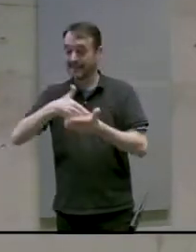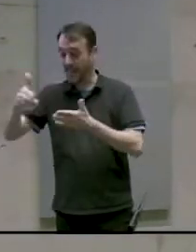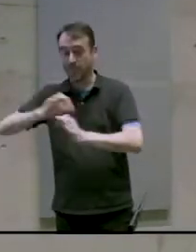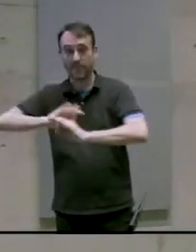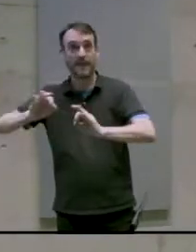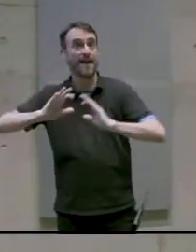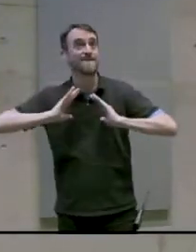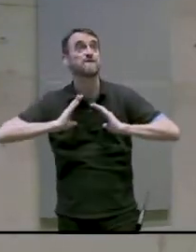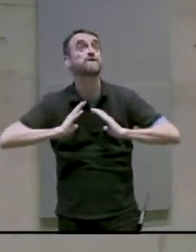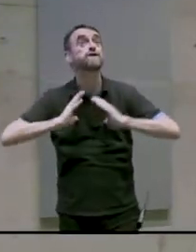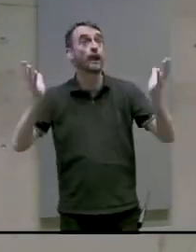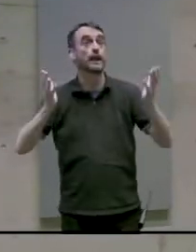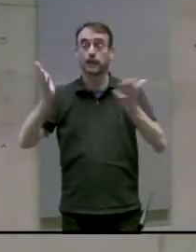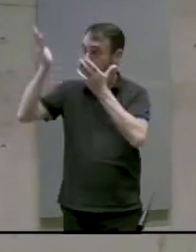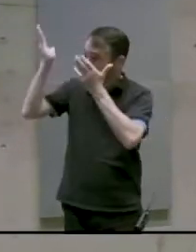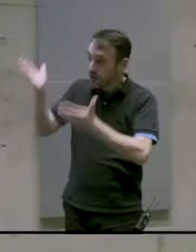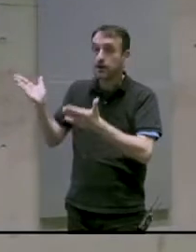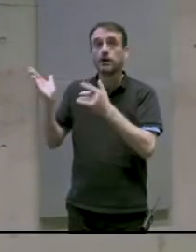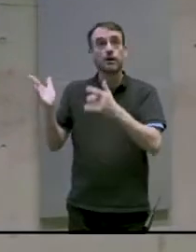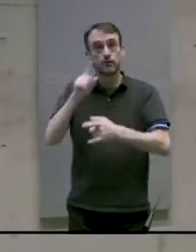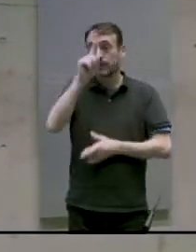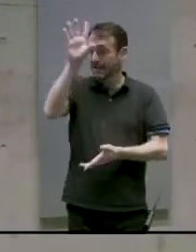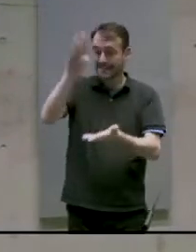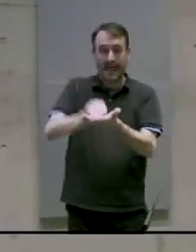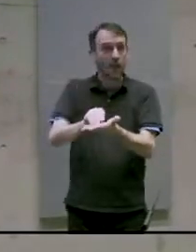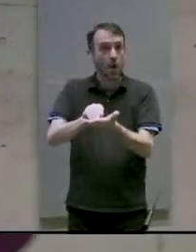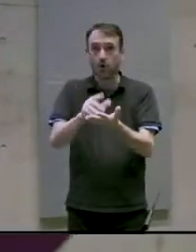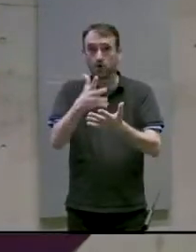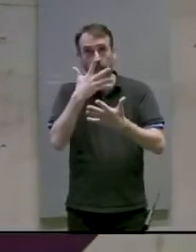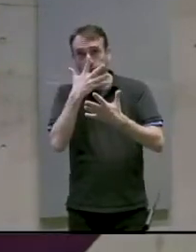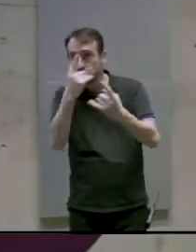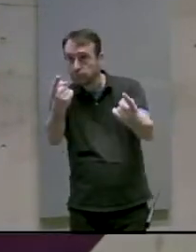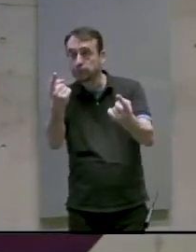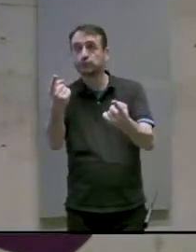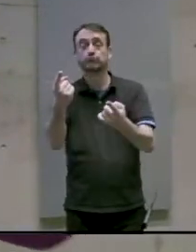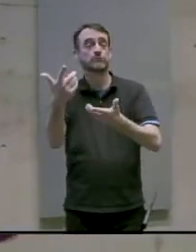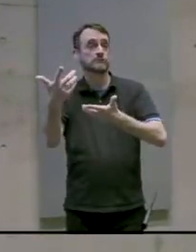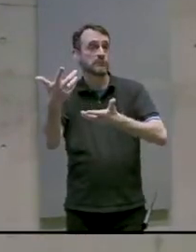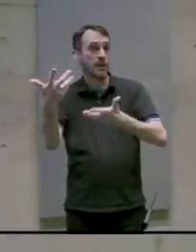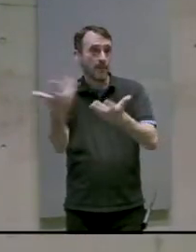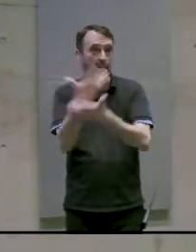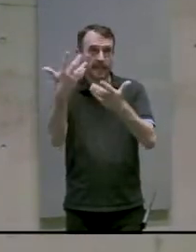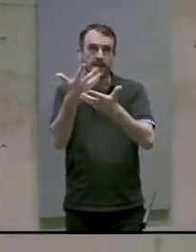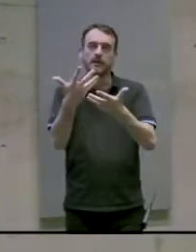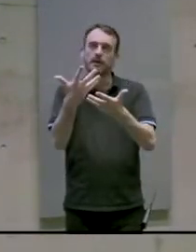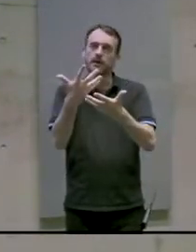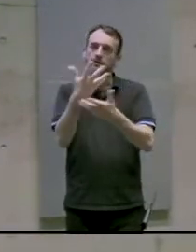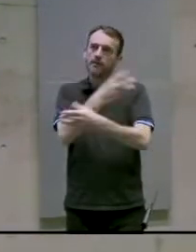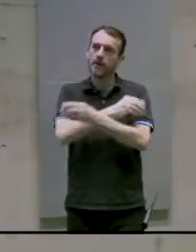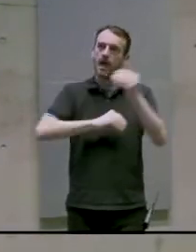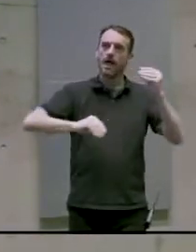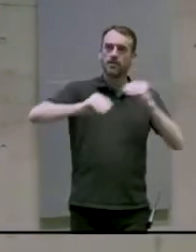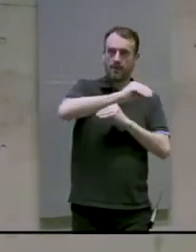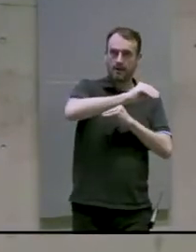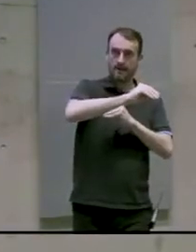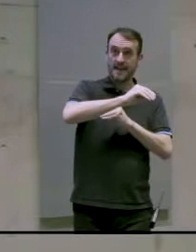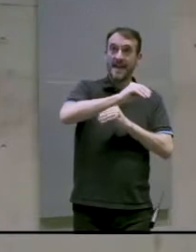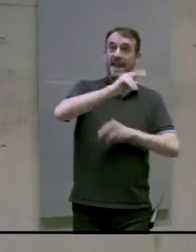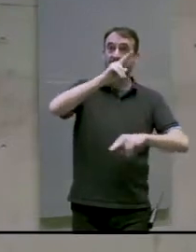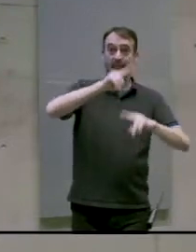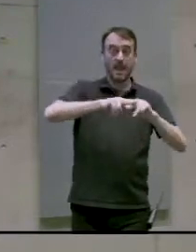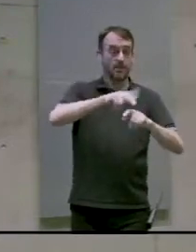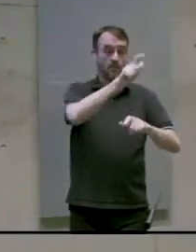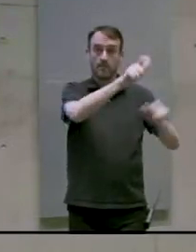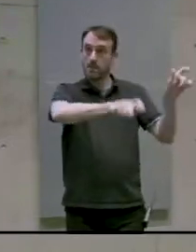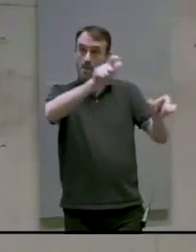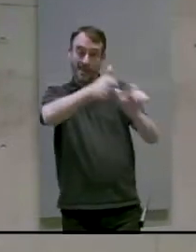completely free, and you can just go and download it and play with it yourself. So, in fact, it's the other way around. If people are good at it, we pay them. So,